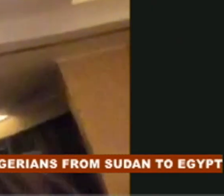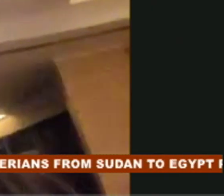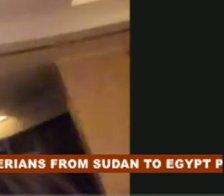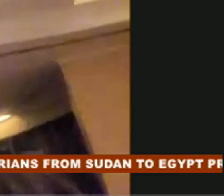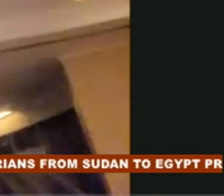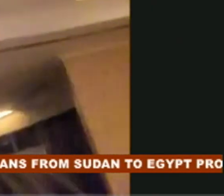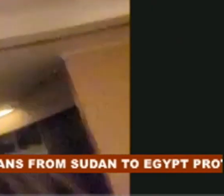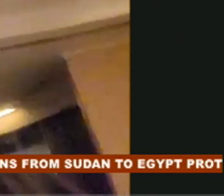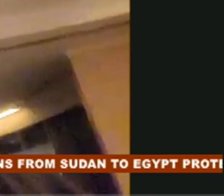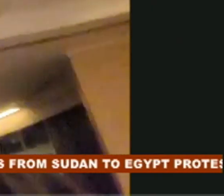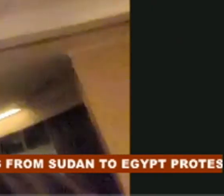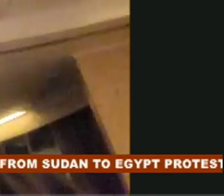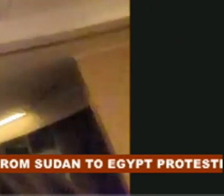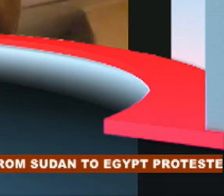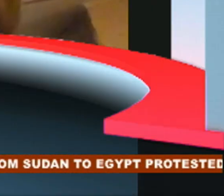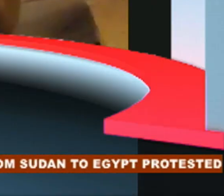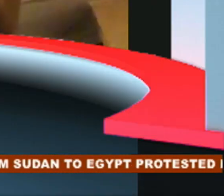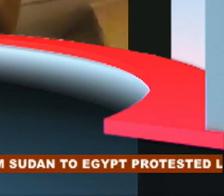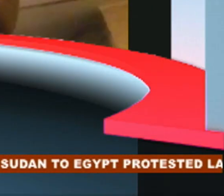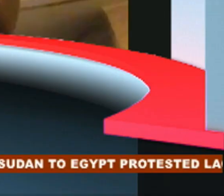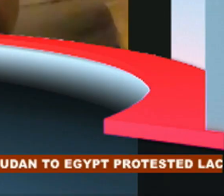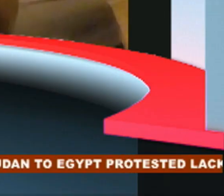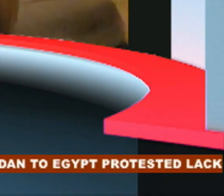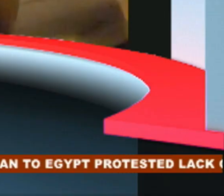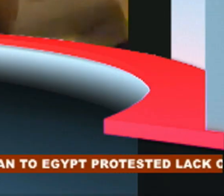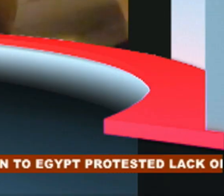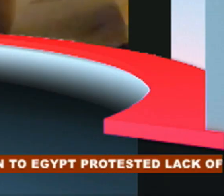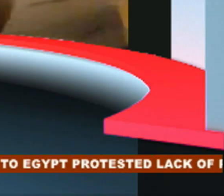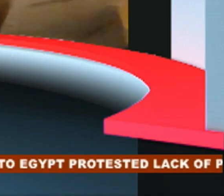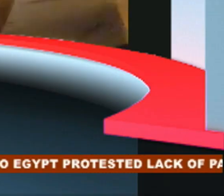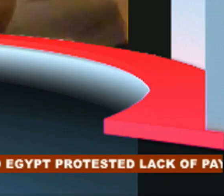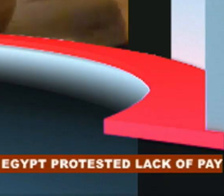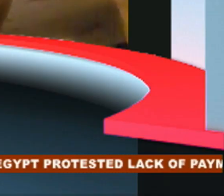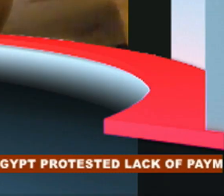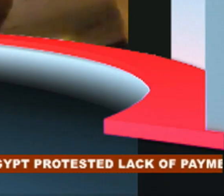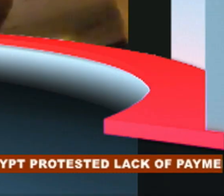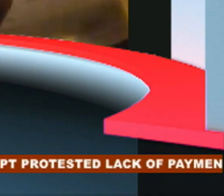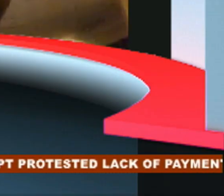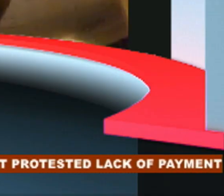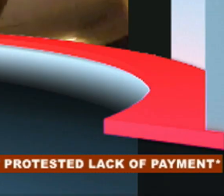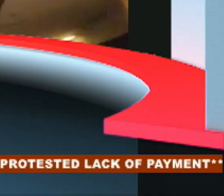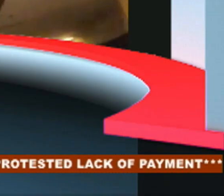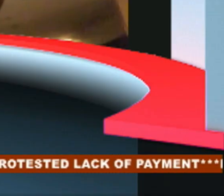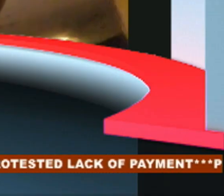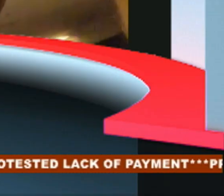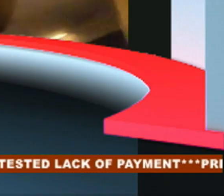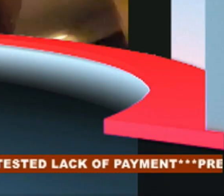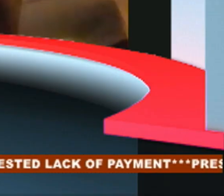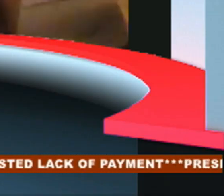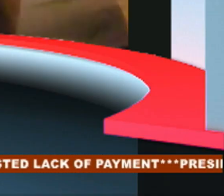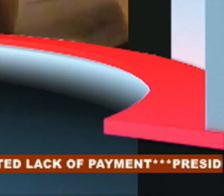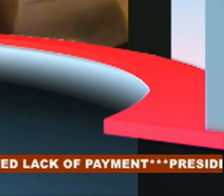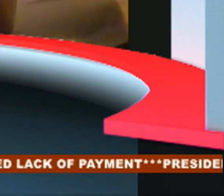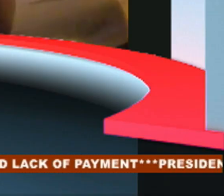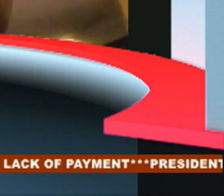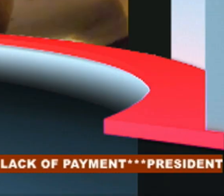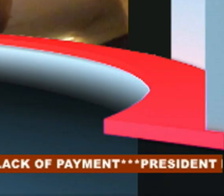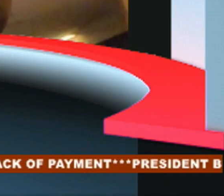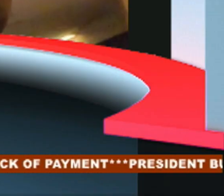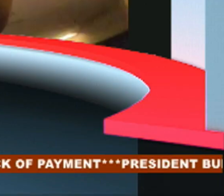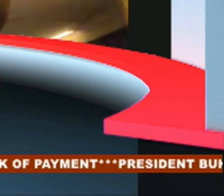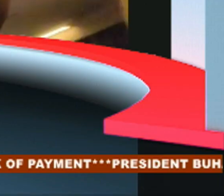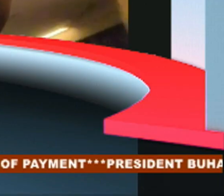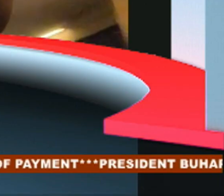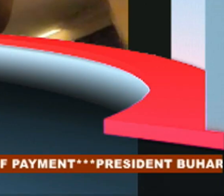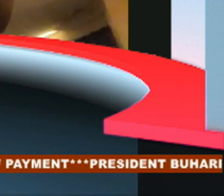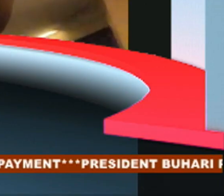have given the assurance that everybody will be brought back home. Yes. And then the relatives of those that are yet to